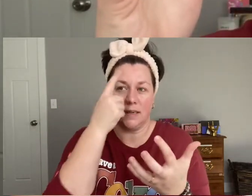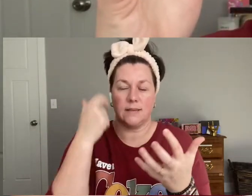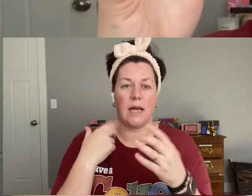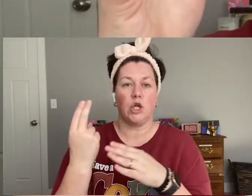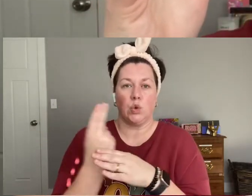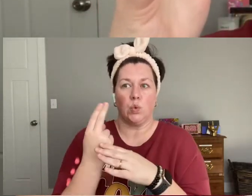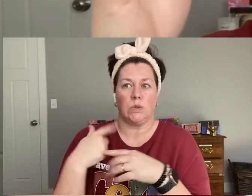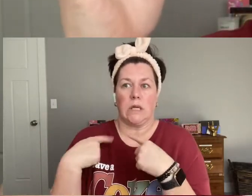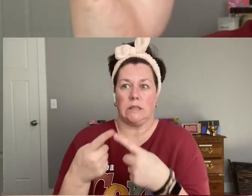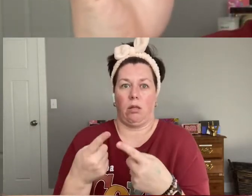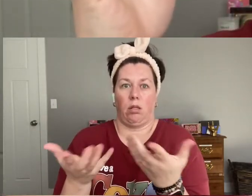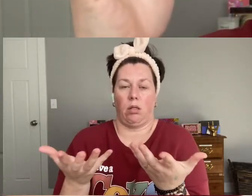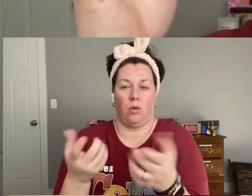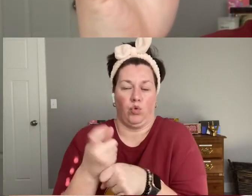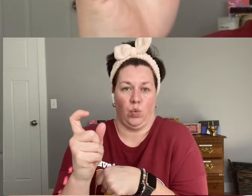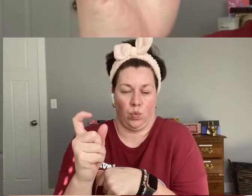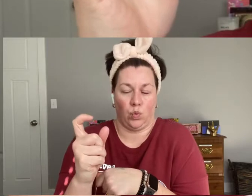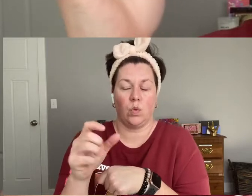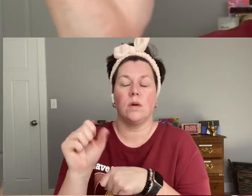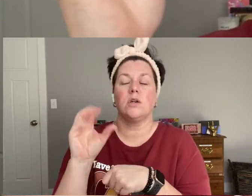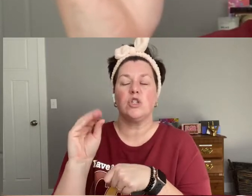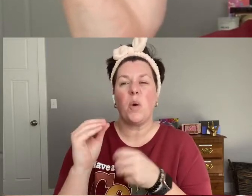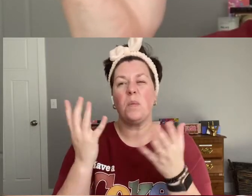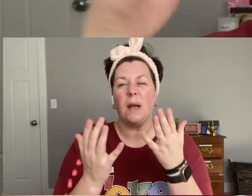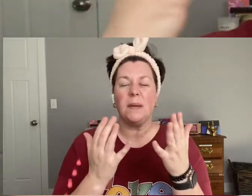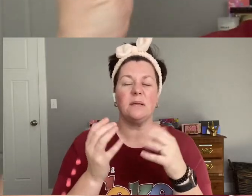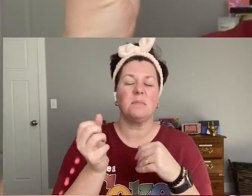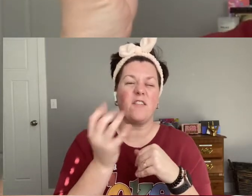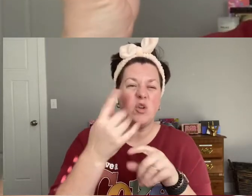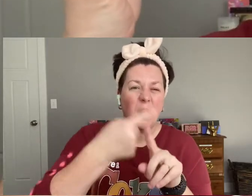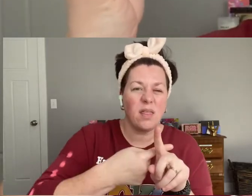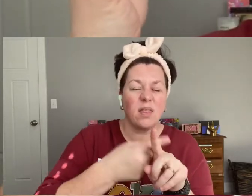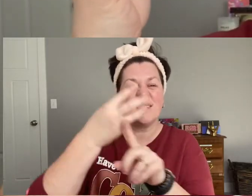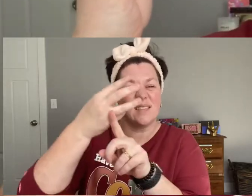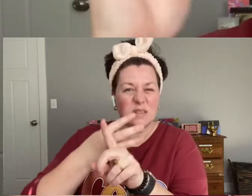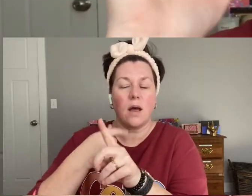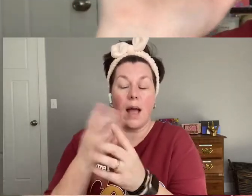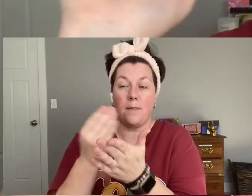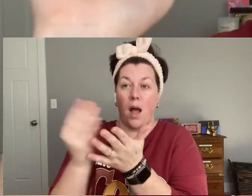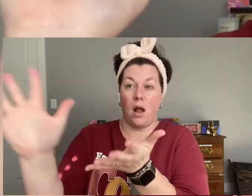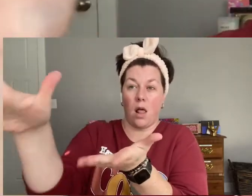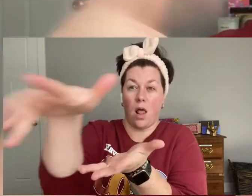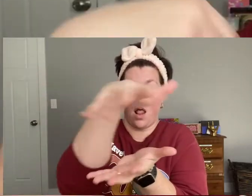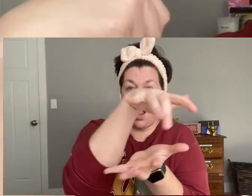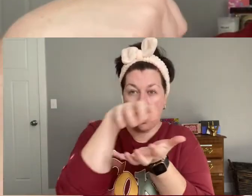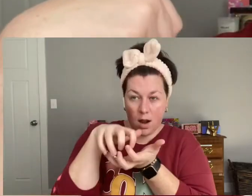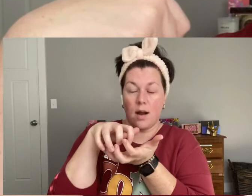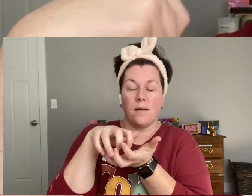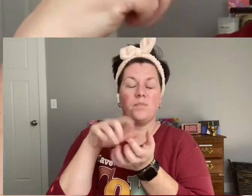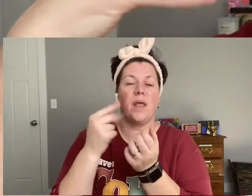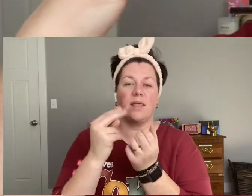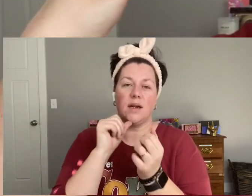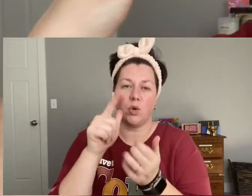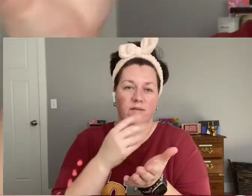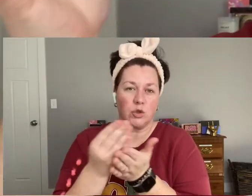once every few months, 6 months-ish, and I buy a lot of them